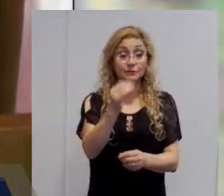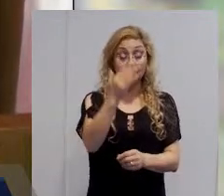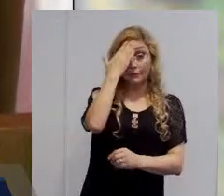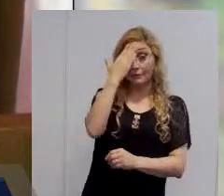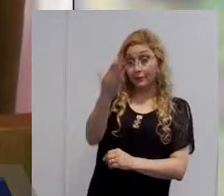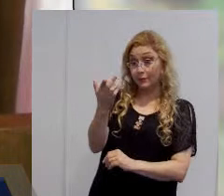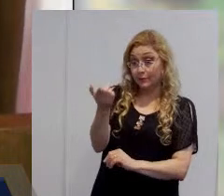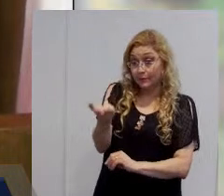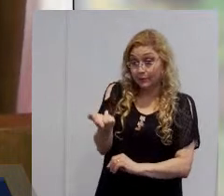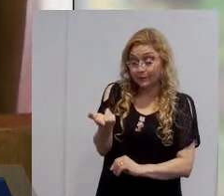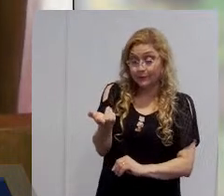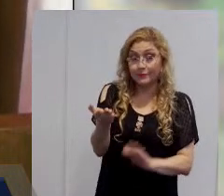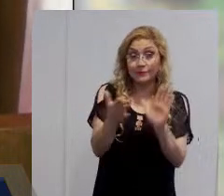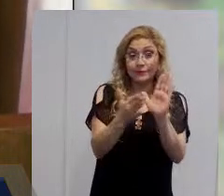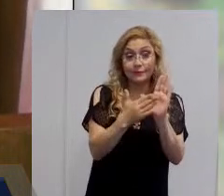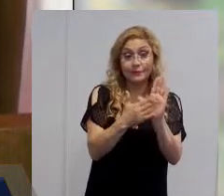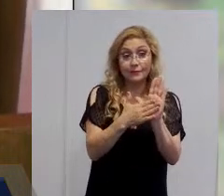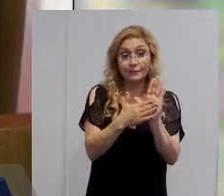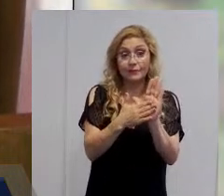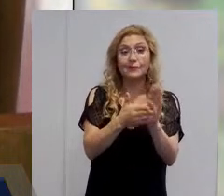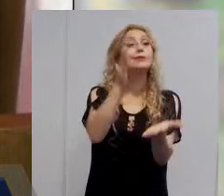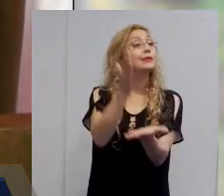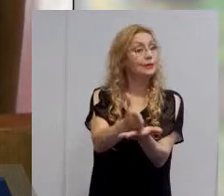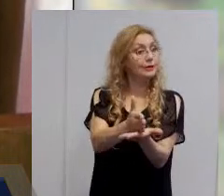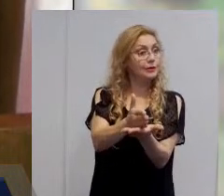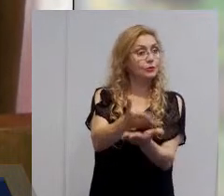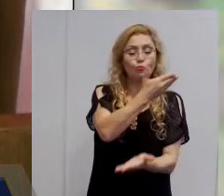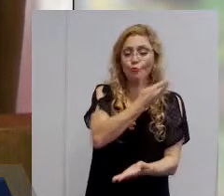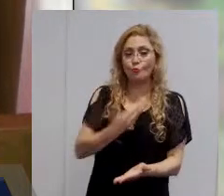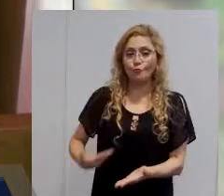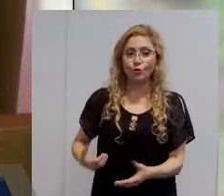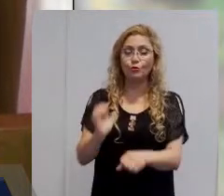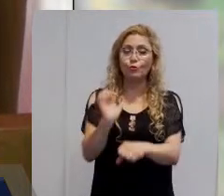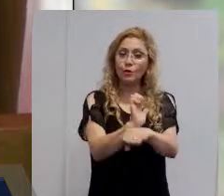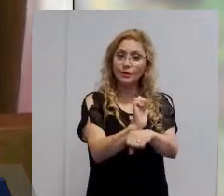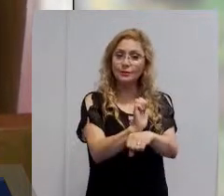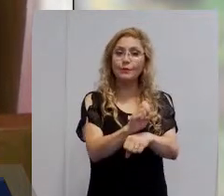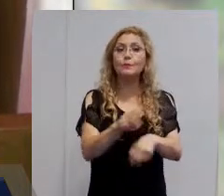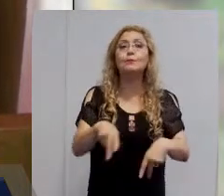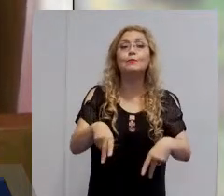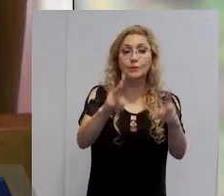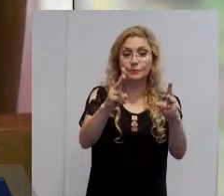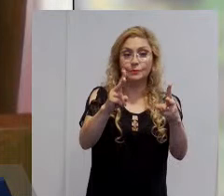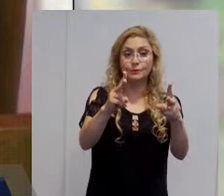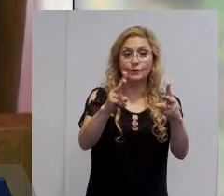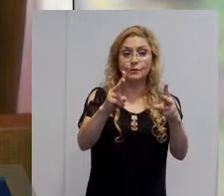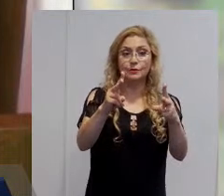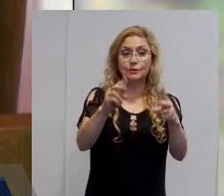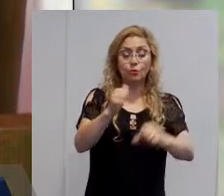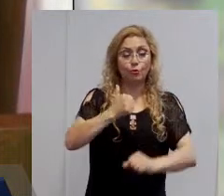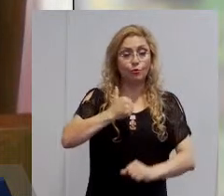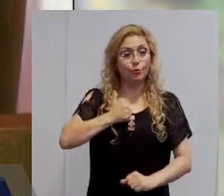given this context, we demand that the governments and states